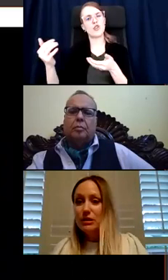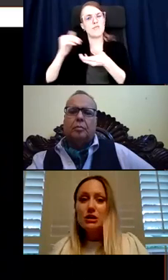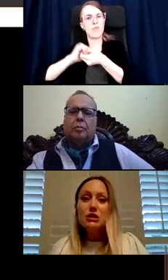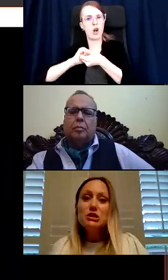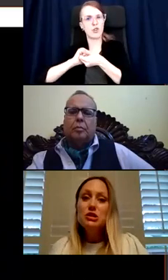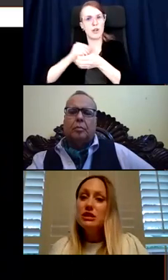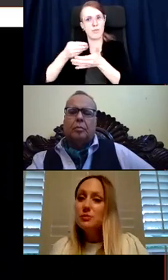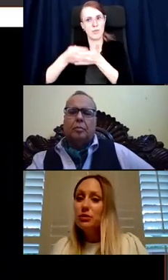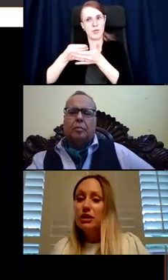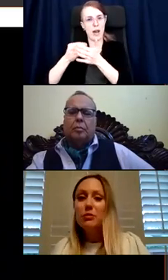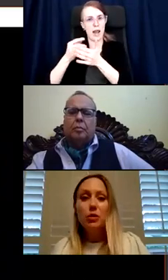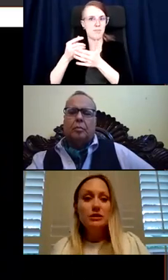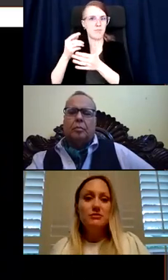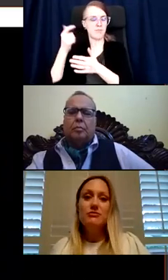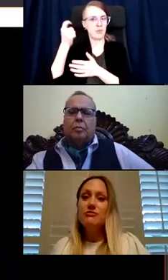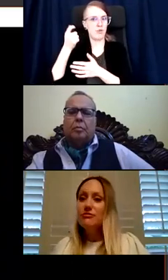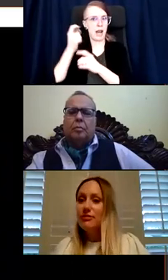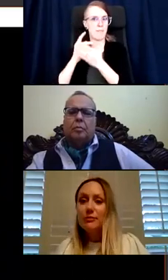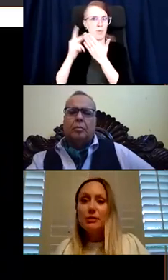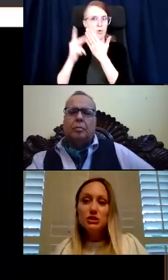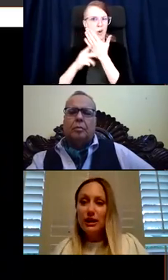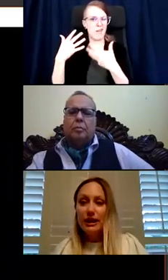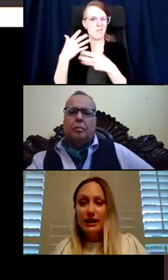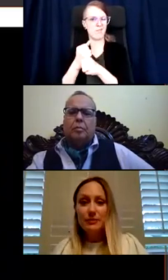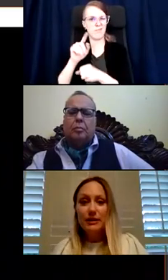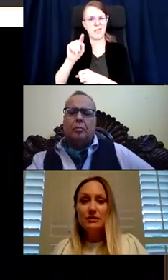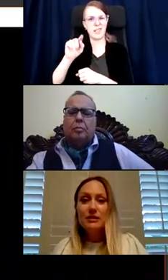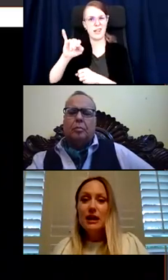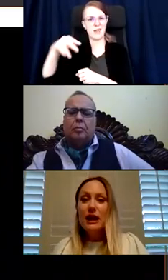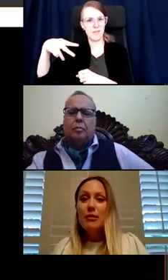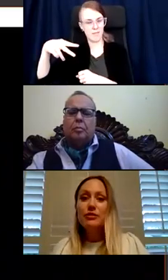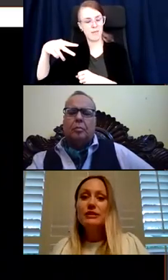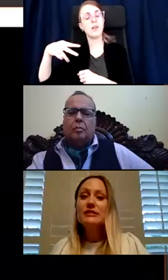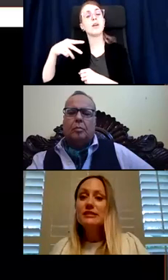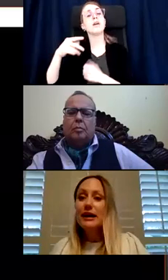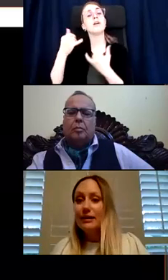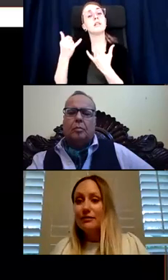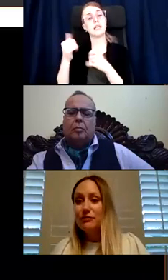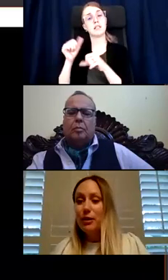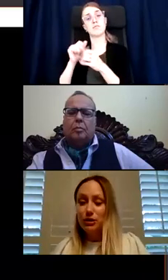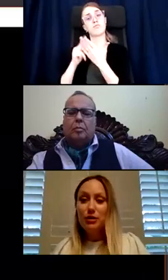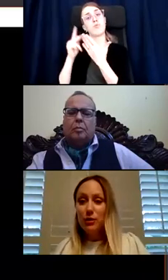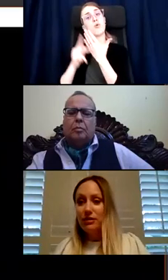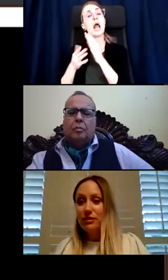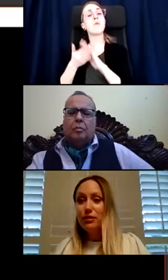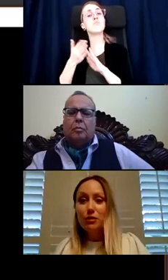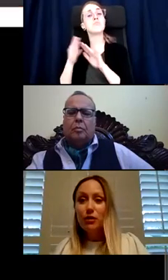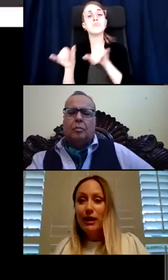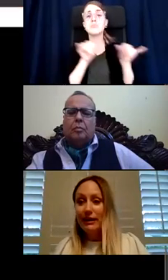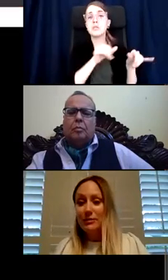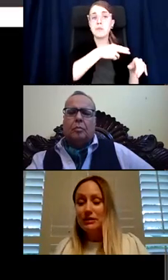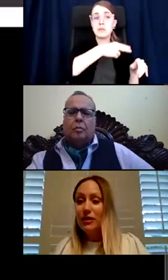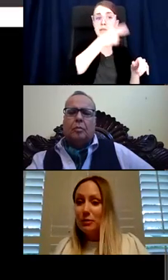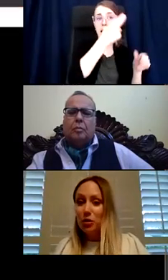TIP. So this program works very much like high demand. However, instead of partnering with the